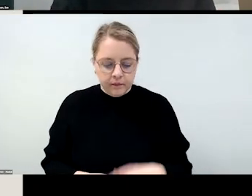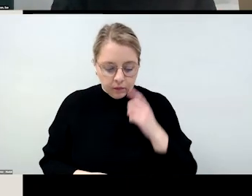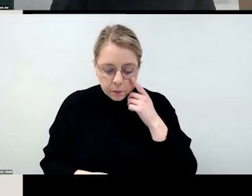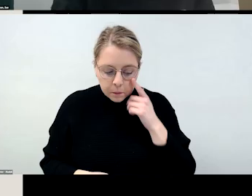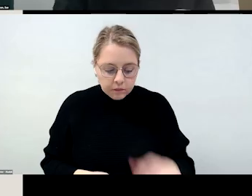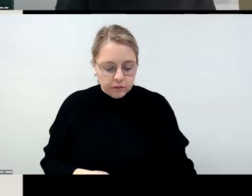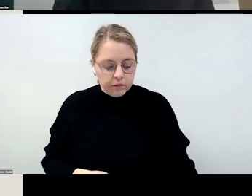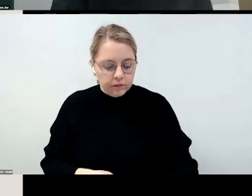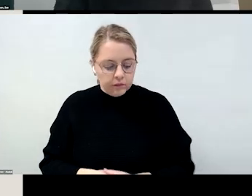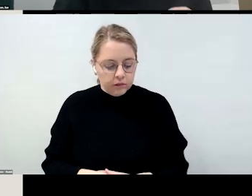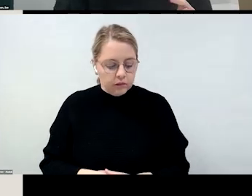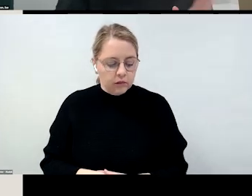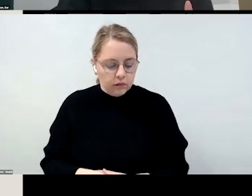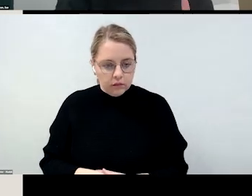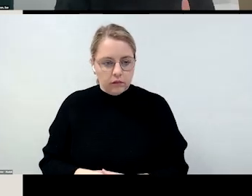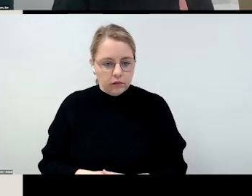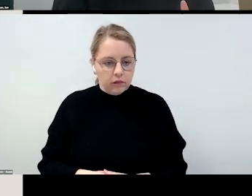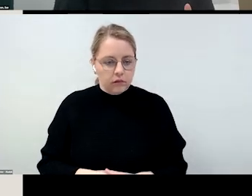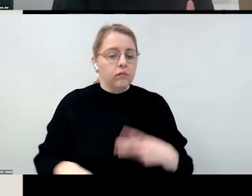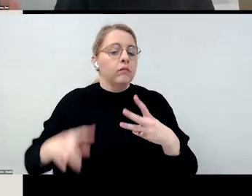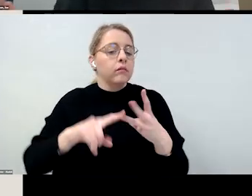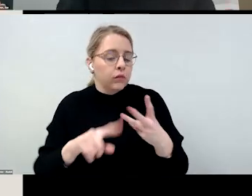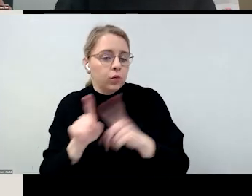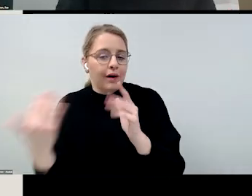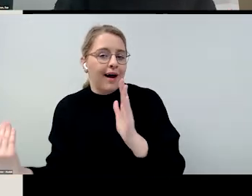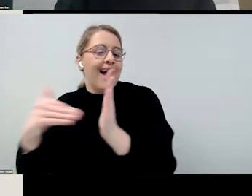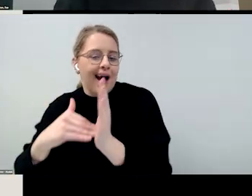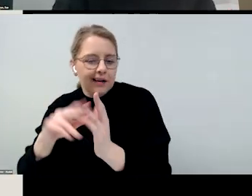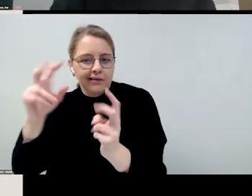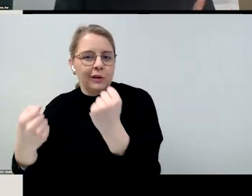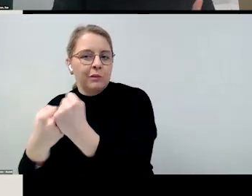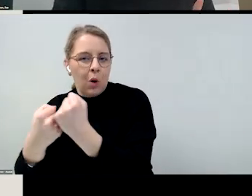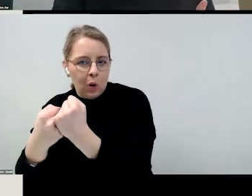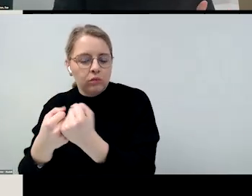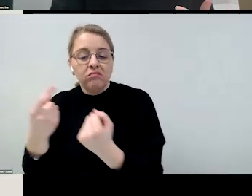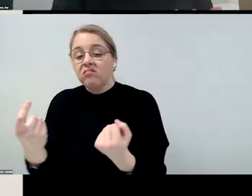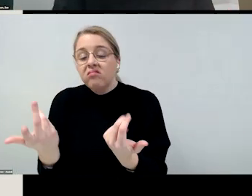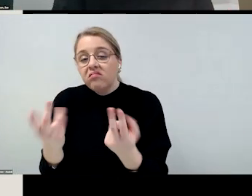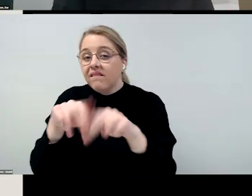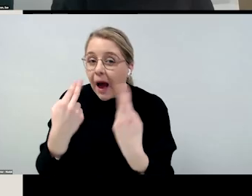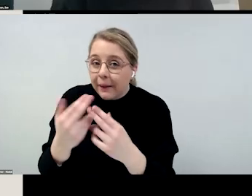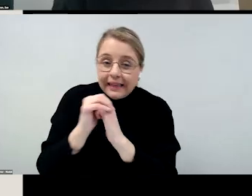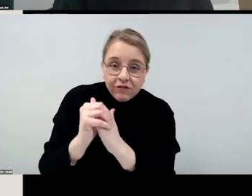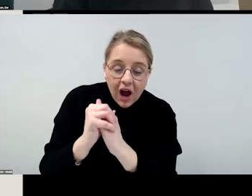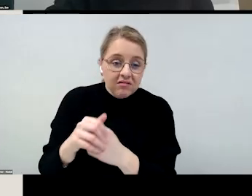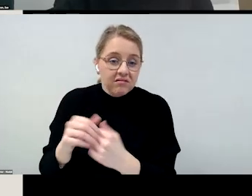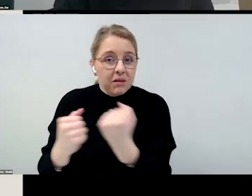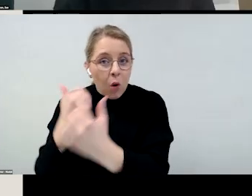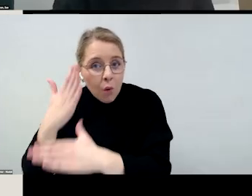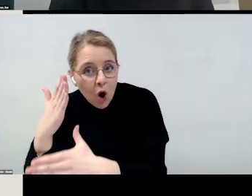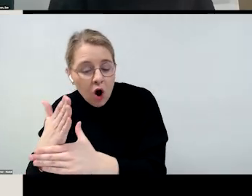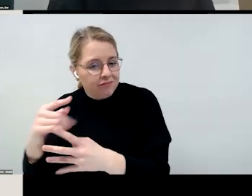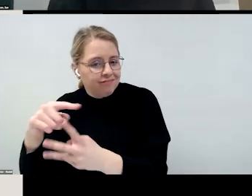And thirdly, they added in the role of supporters, be that paid support workers or unpaid family and friends, as